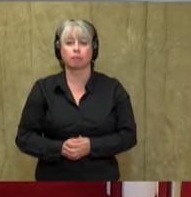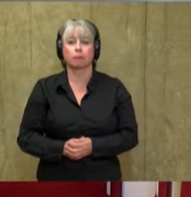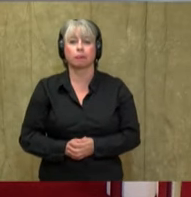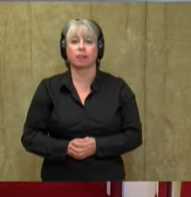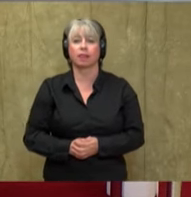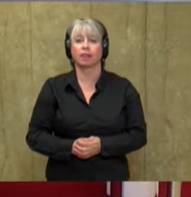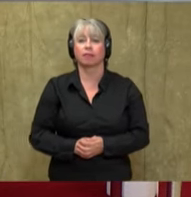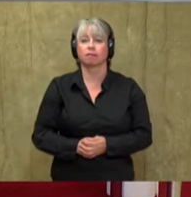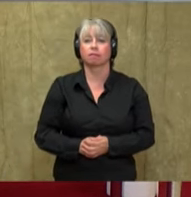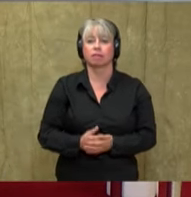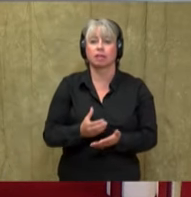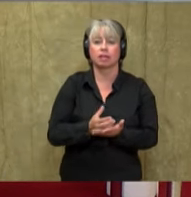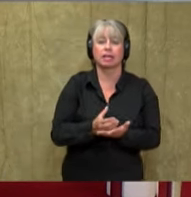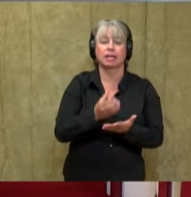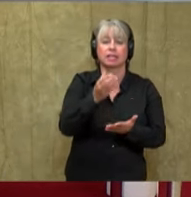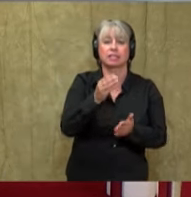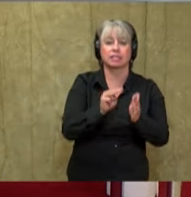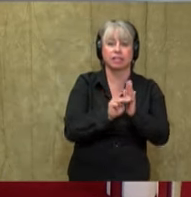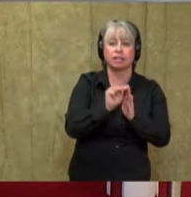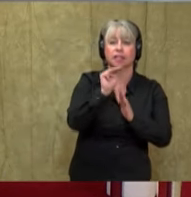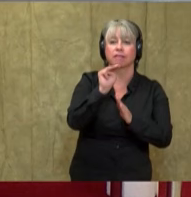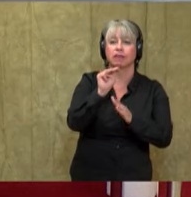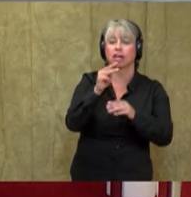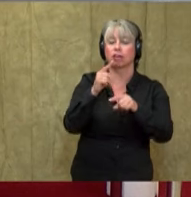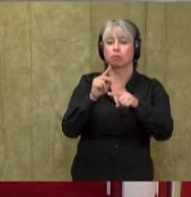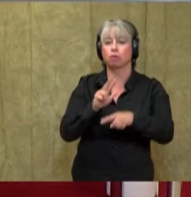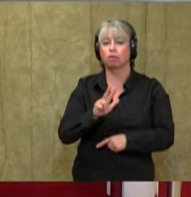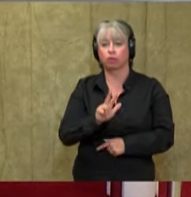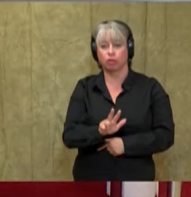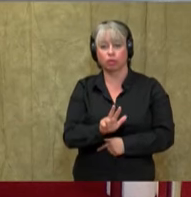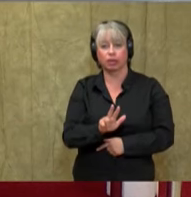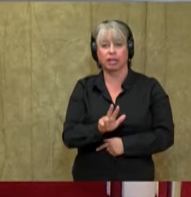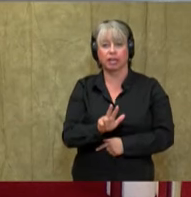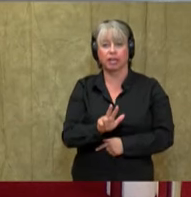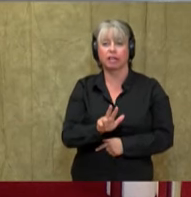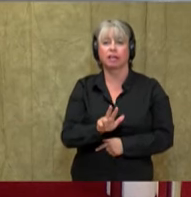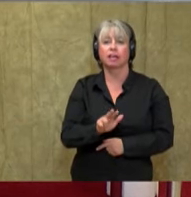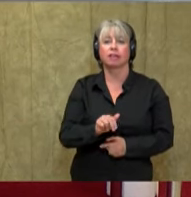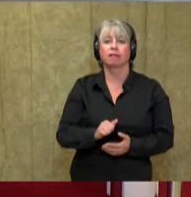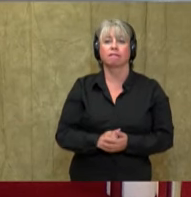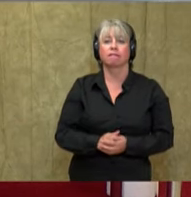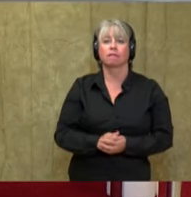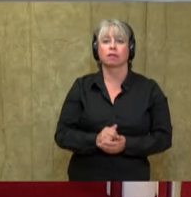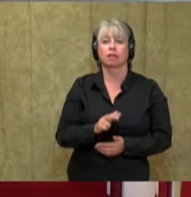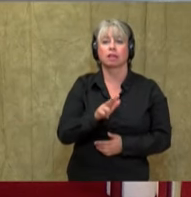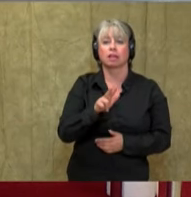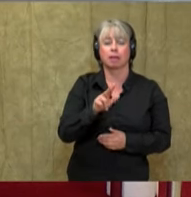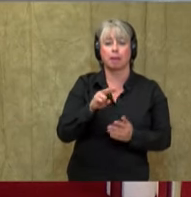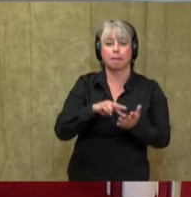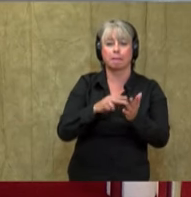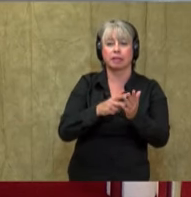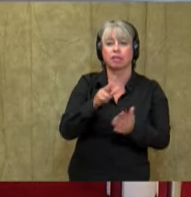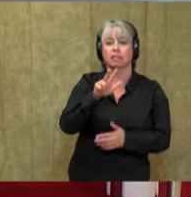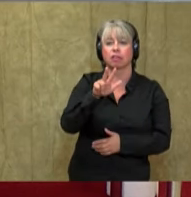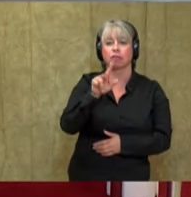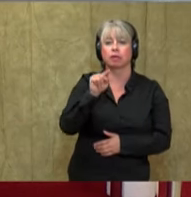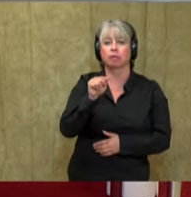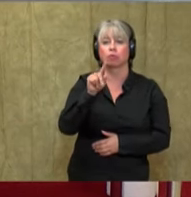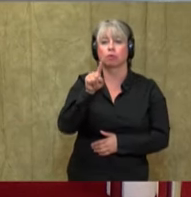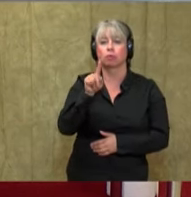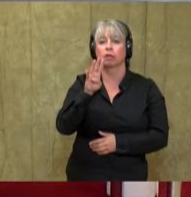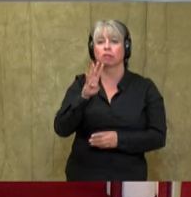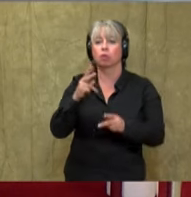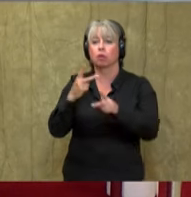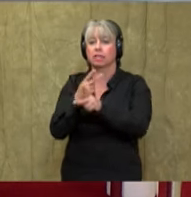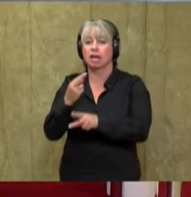we can say like cylinder volume over 3, which would be dividing by 3. So we have 3.14 times our radius here,